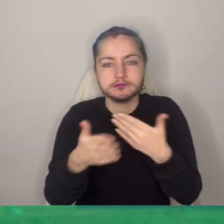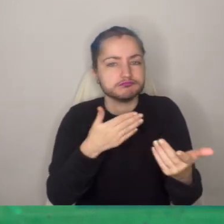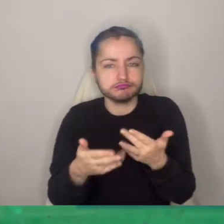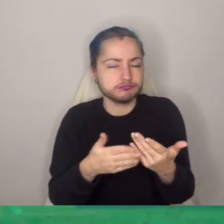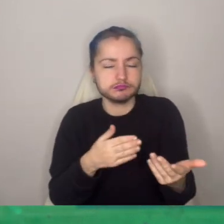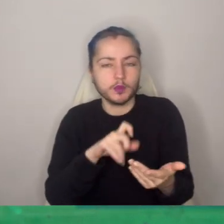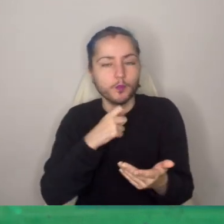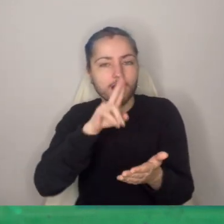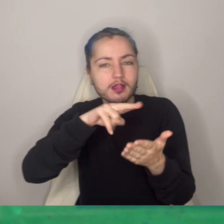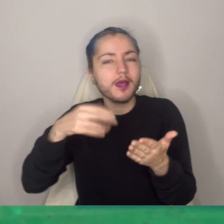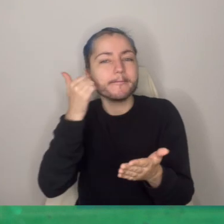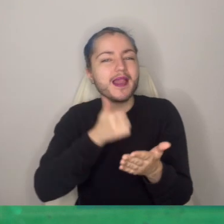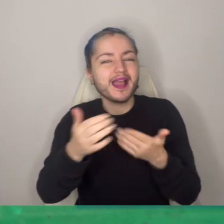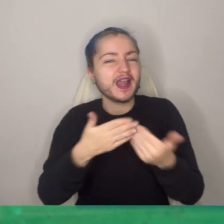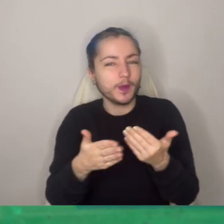black.